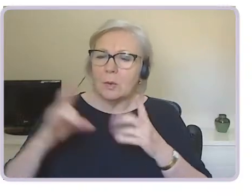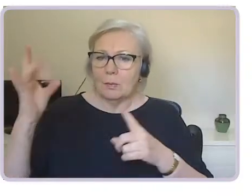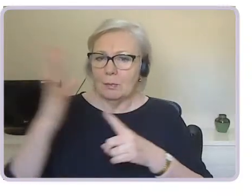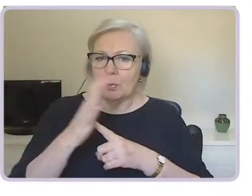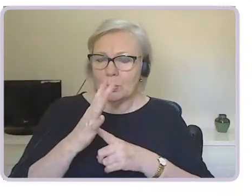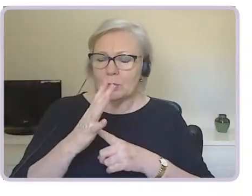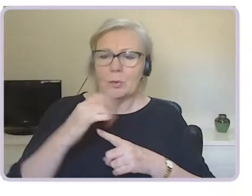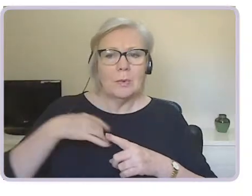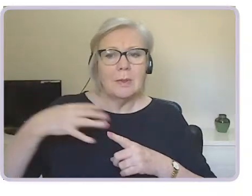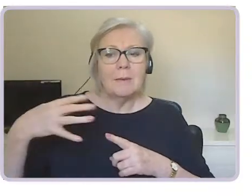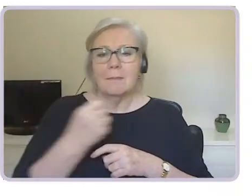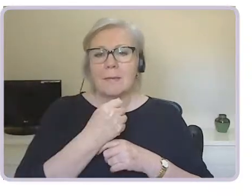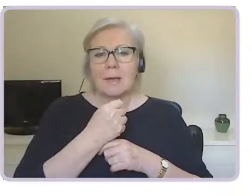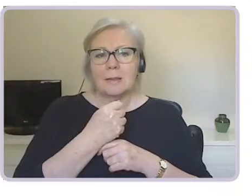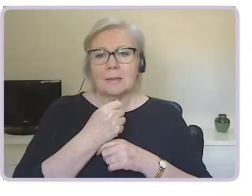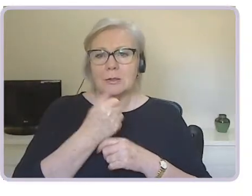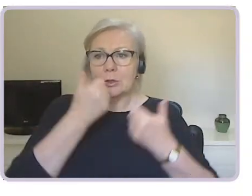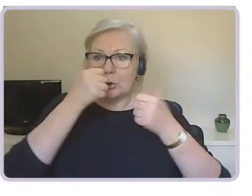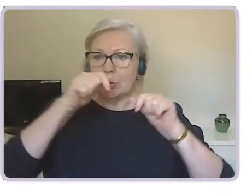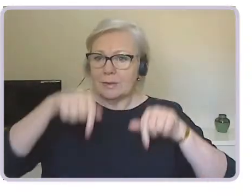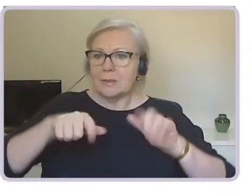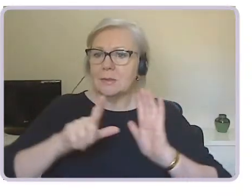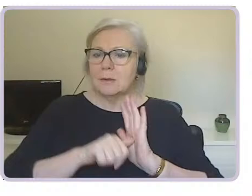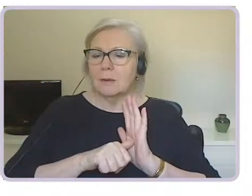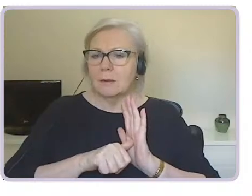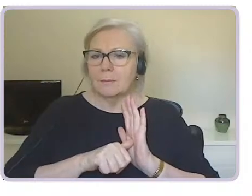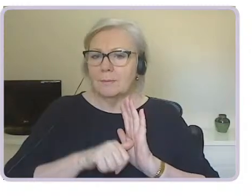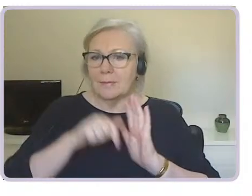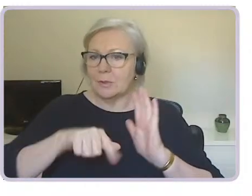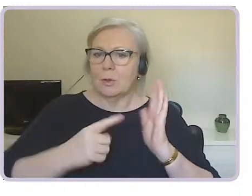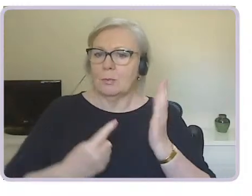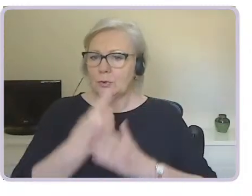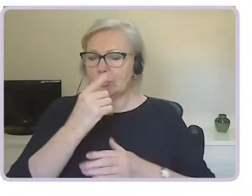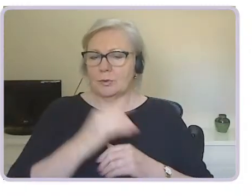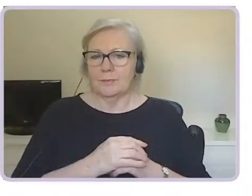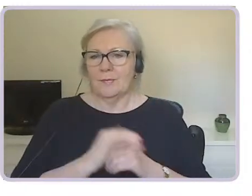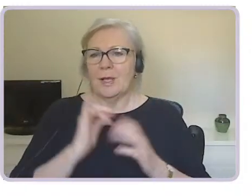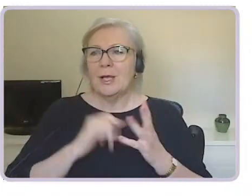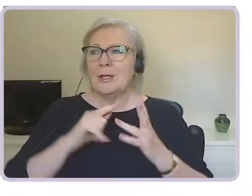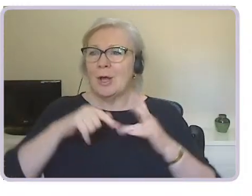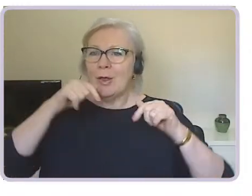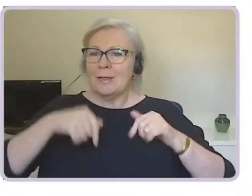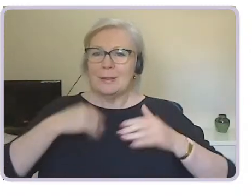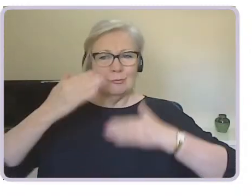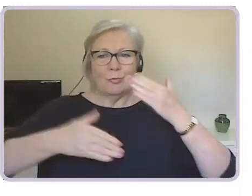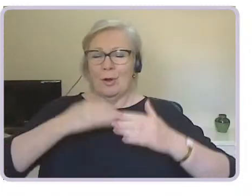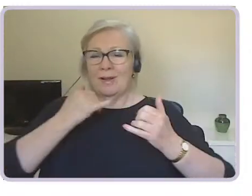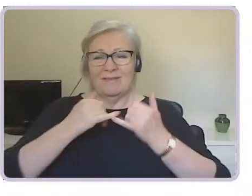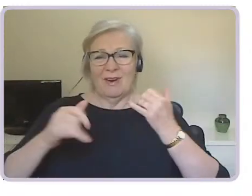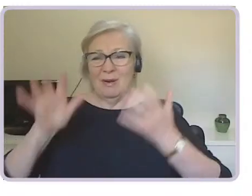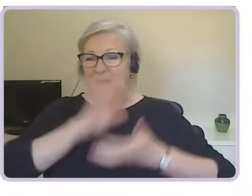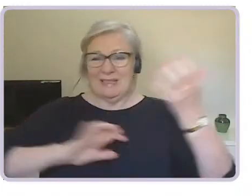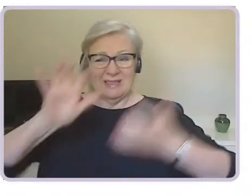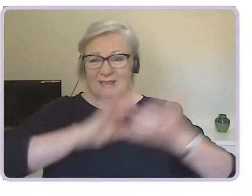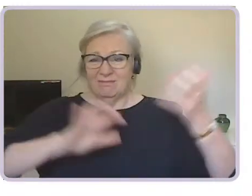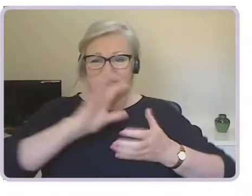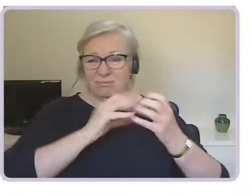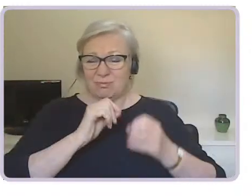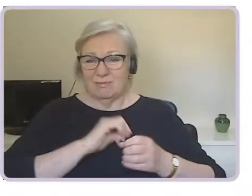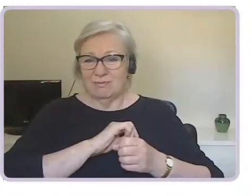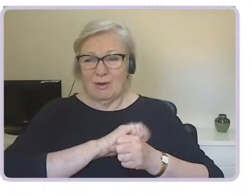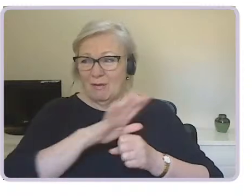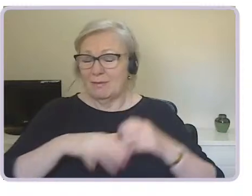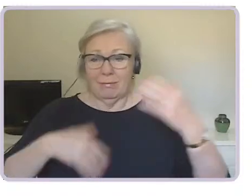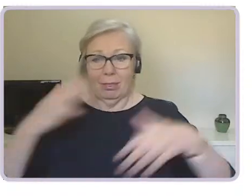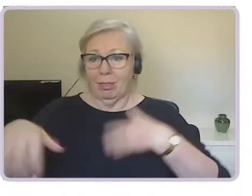use opportunity. So we actually, as part of this messy process of co-designing tools, took time out